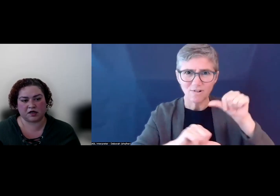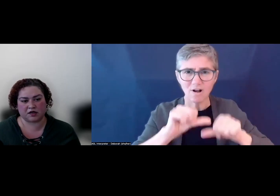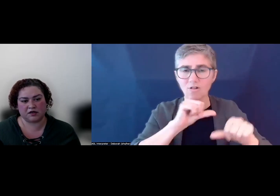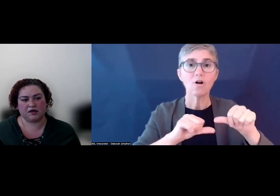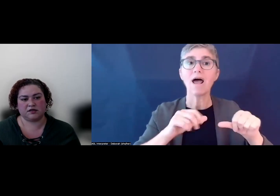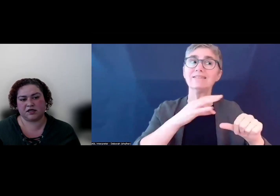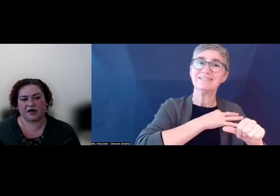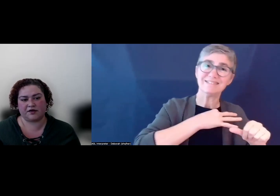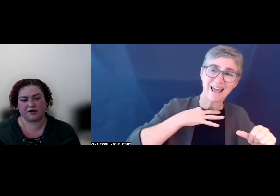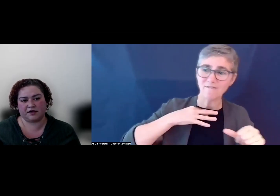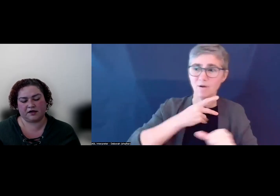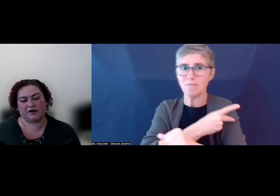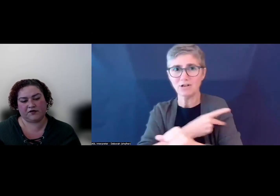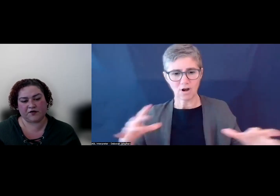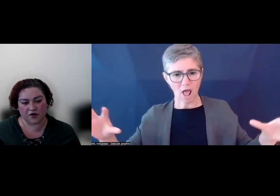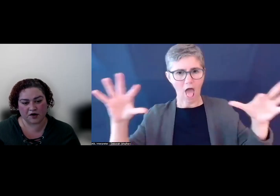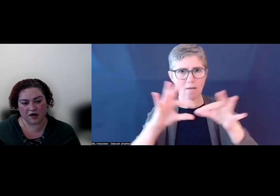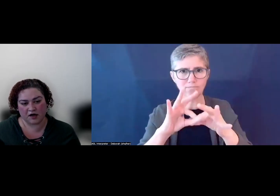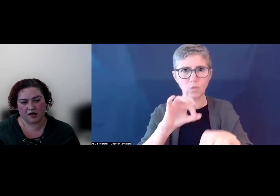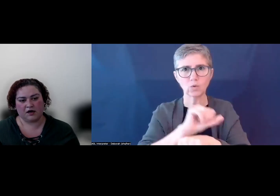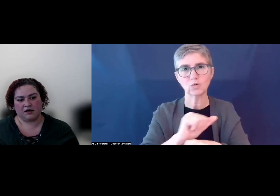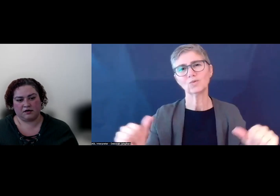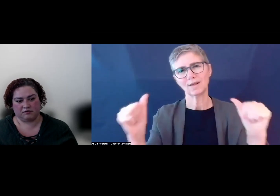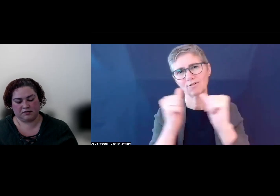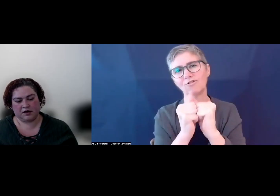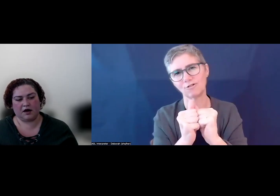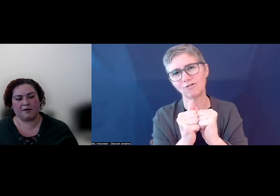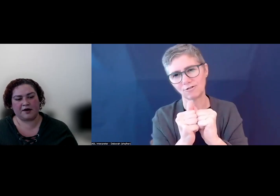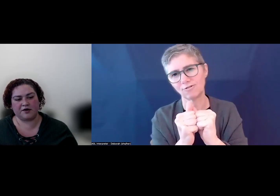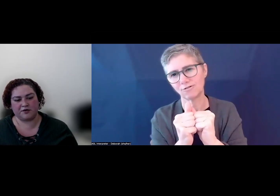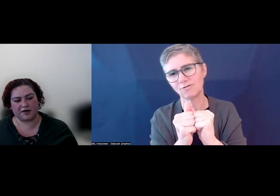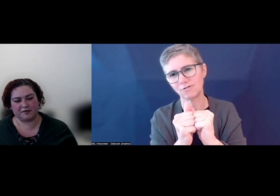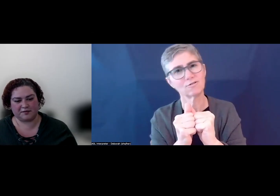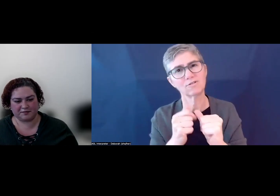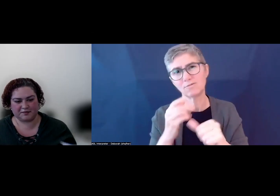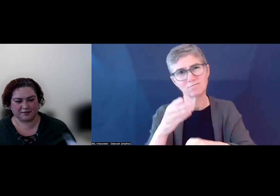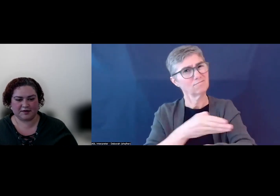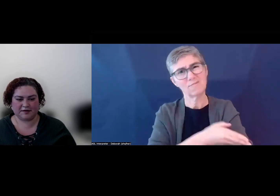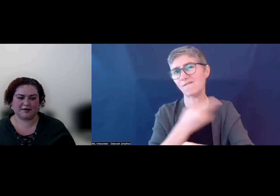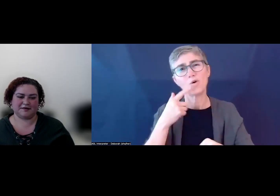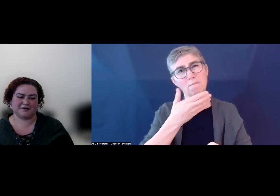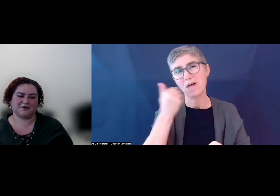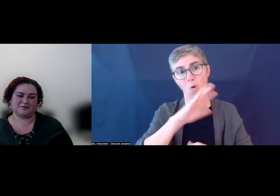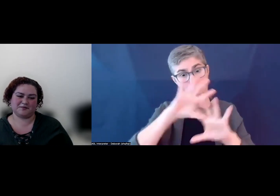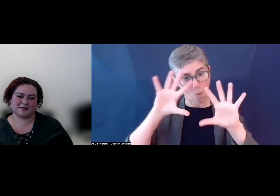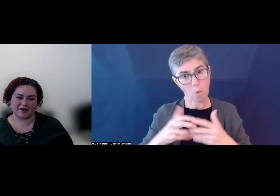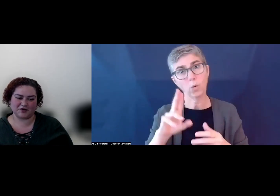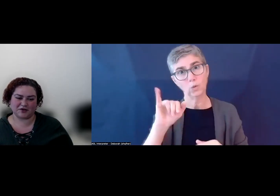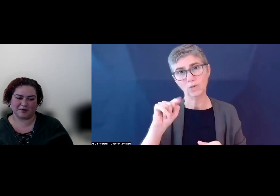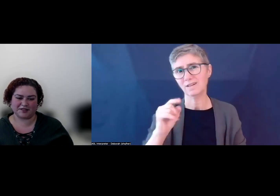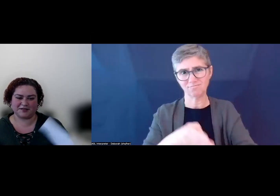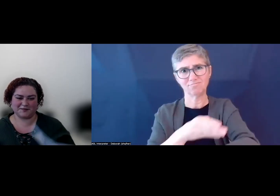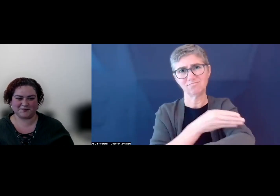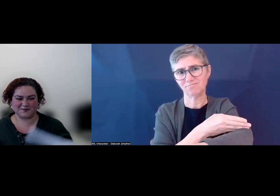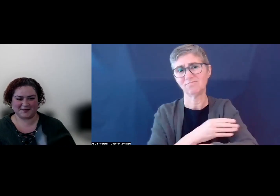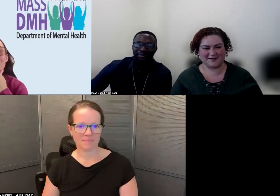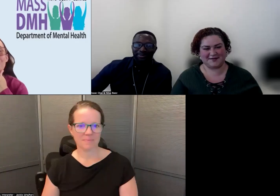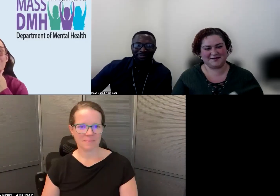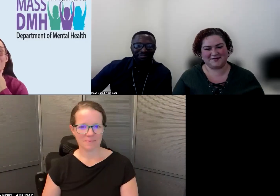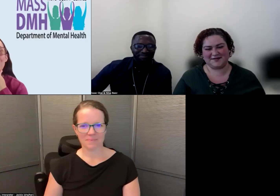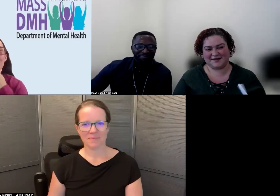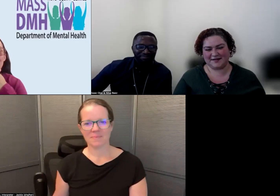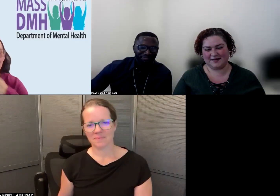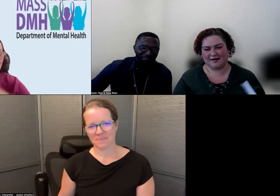to work together for a better unit. So thank you so much. Thank you.